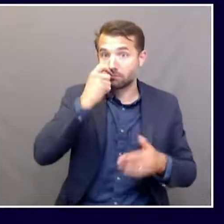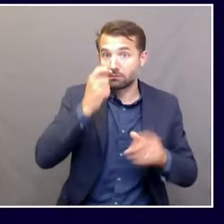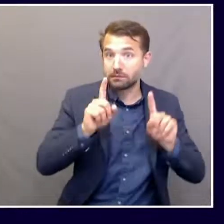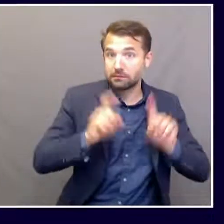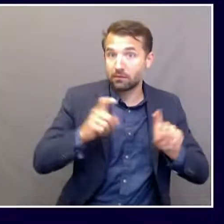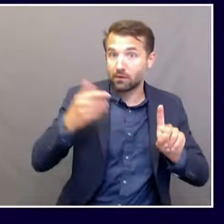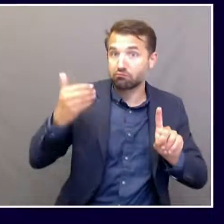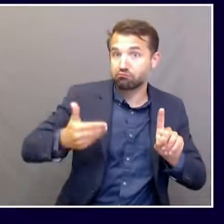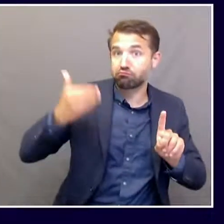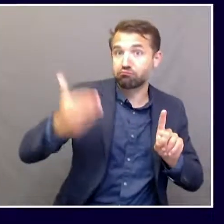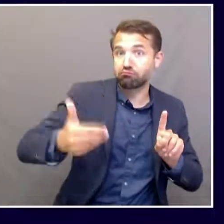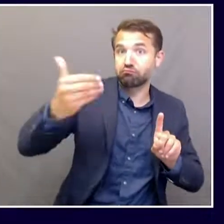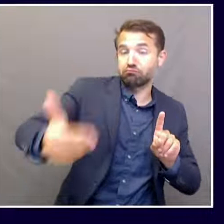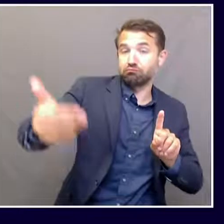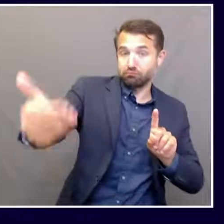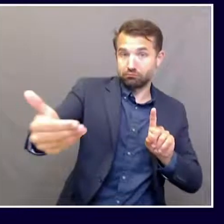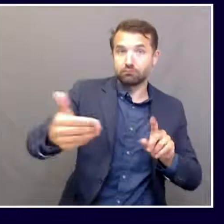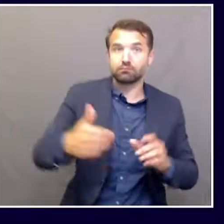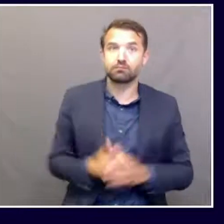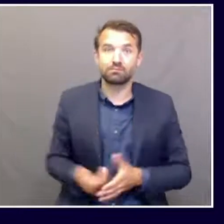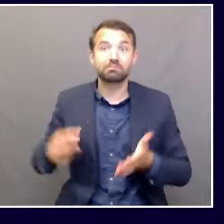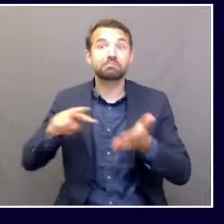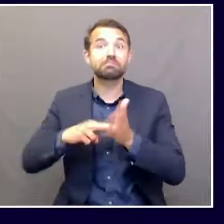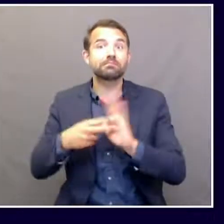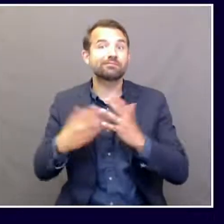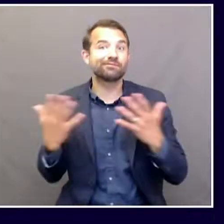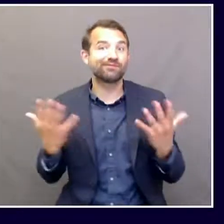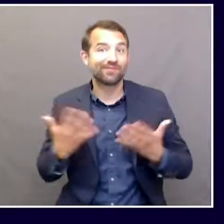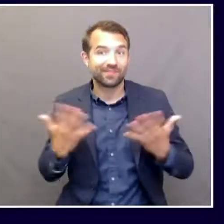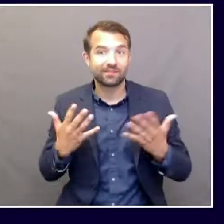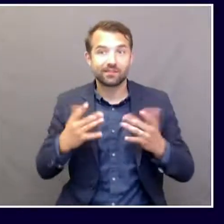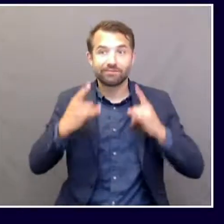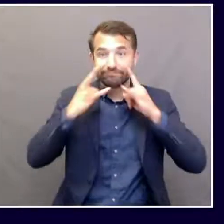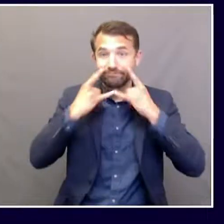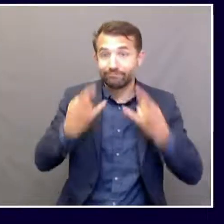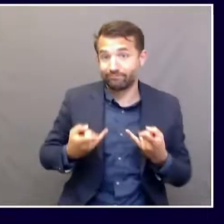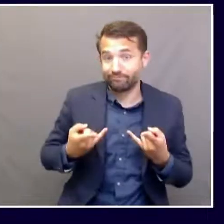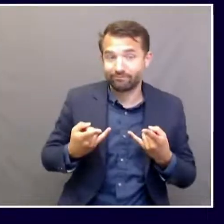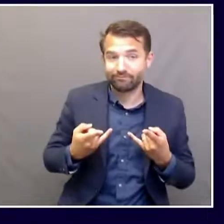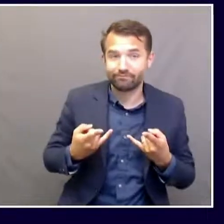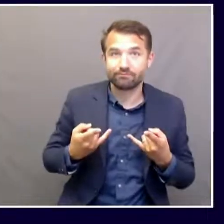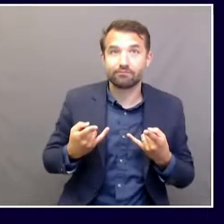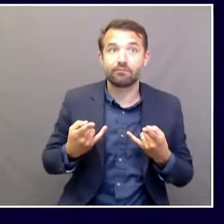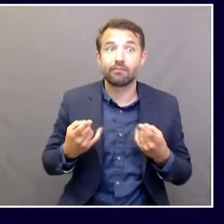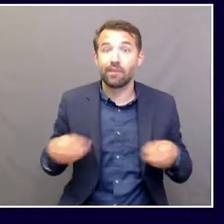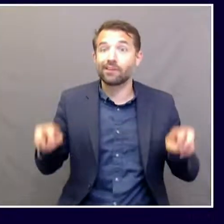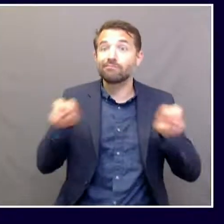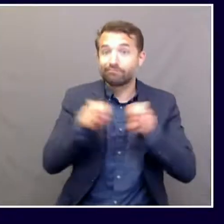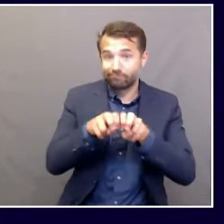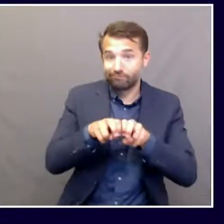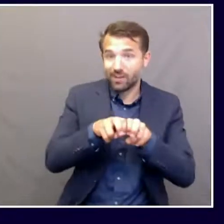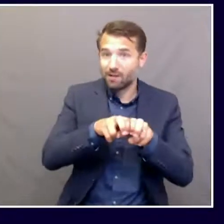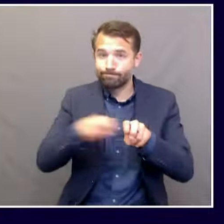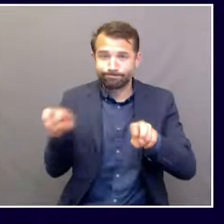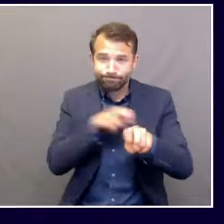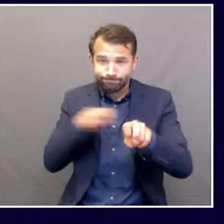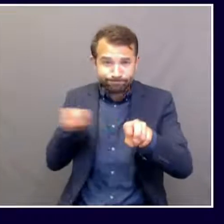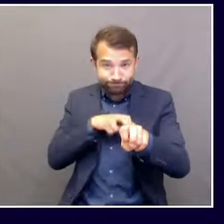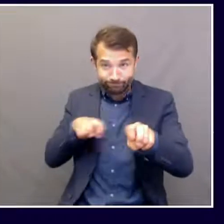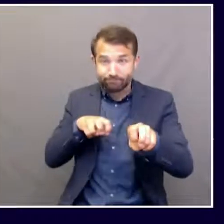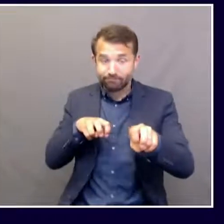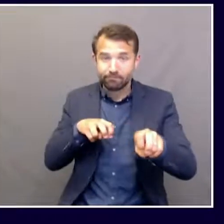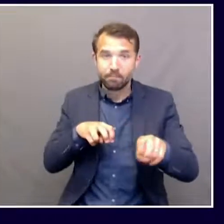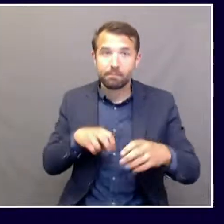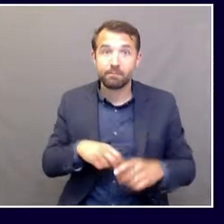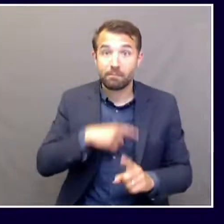the increased risk. And for the fall, we do anticipate with advances in vaccination as well as pooled testing, we really can